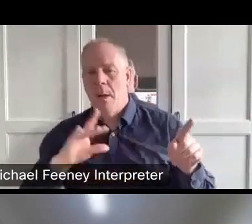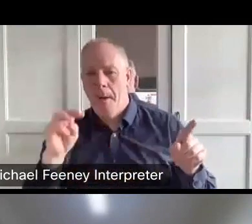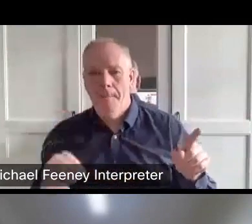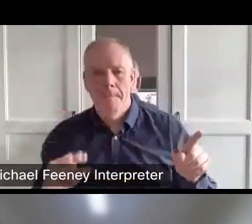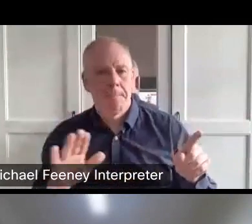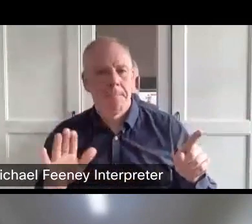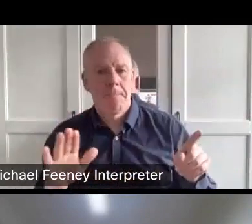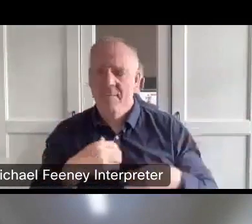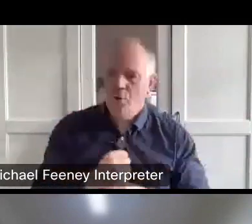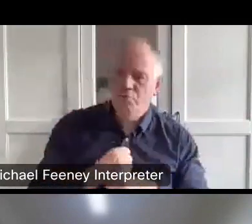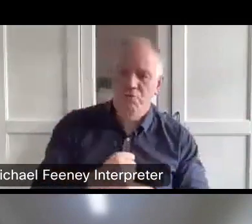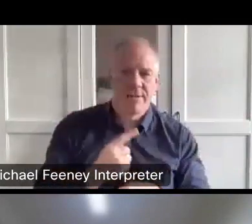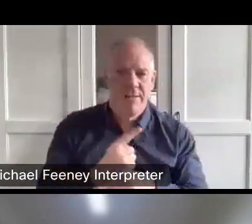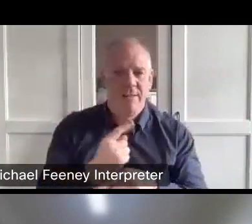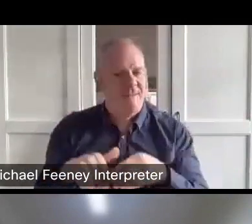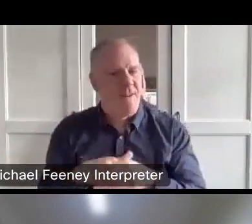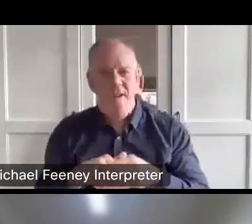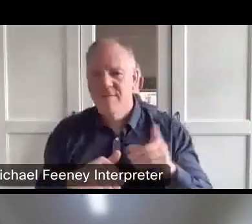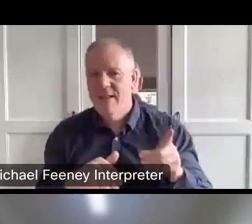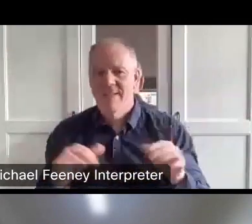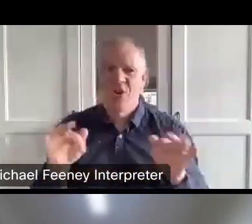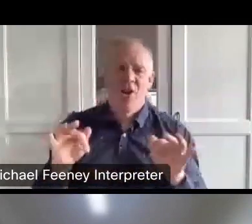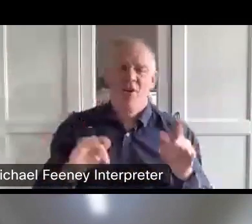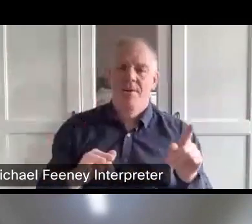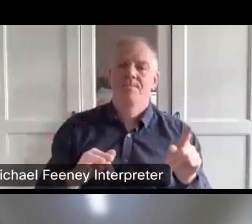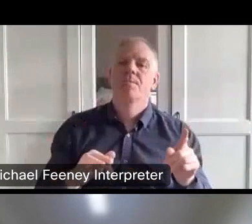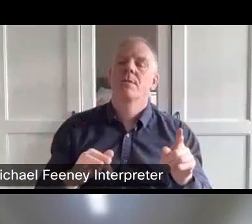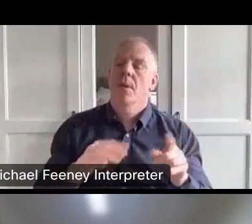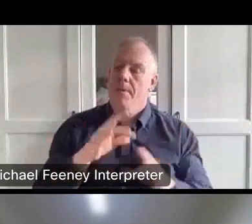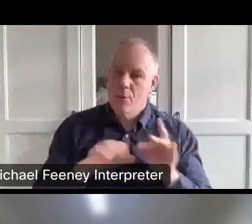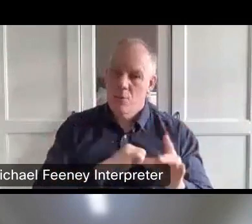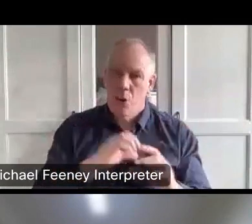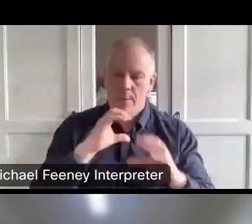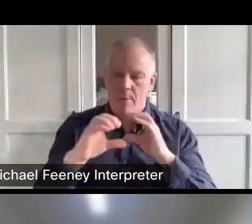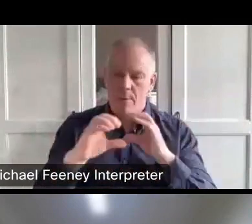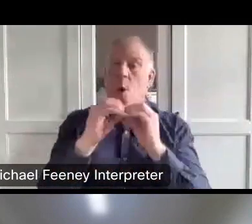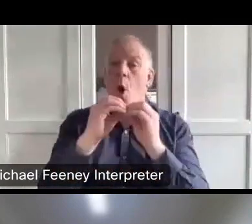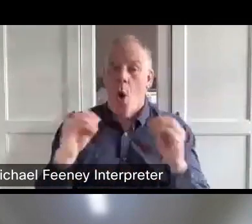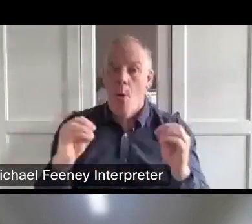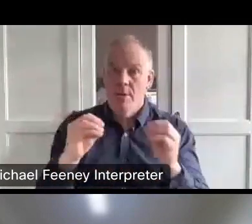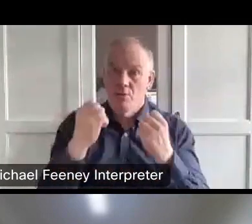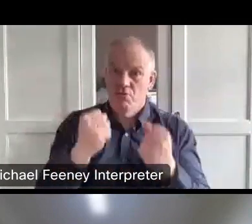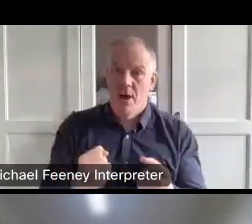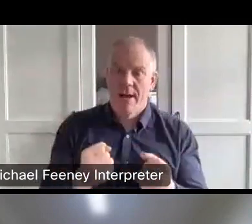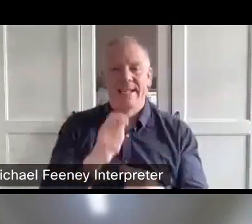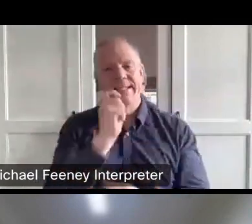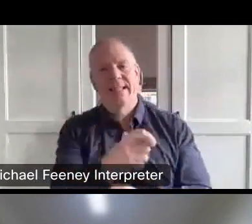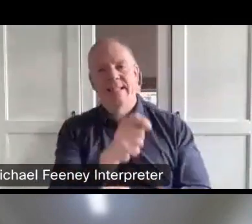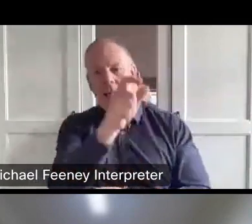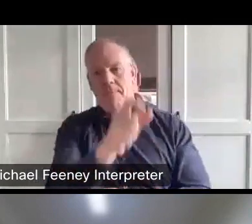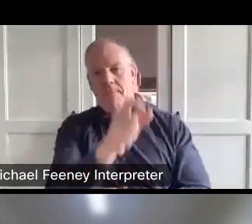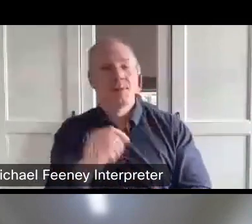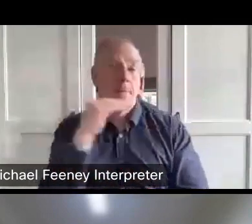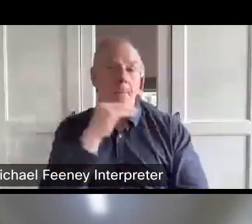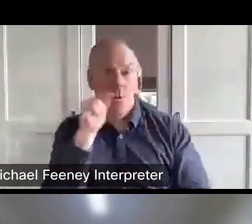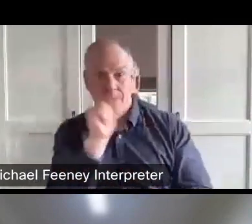the frustrations that people bring with them and the fear. So I think keep communications open. The designated person would be the most important